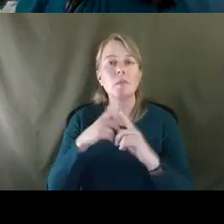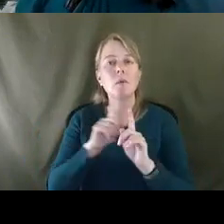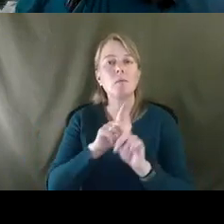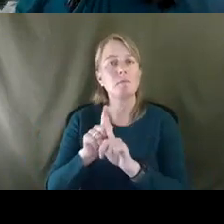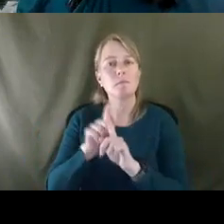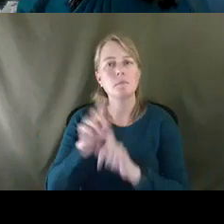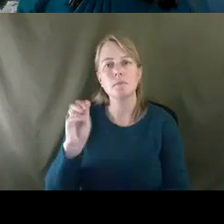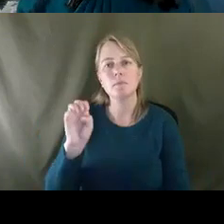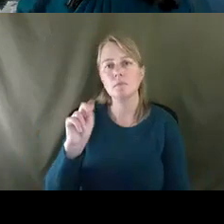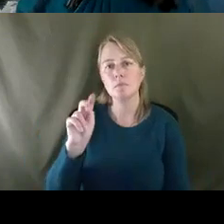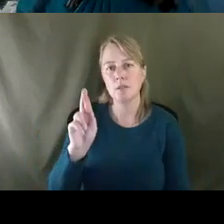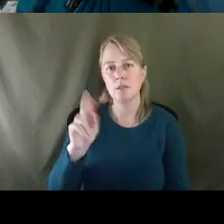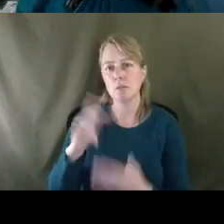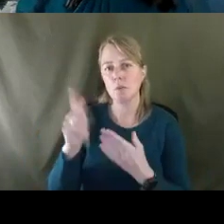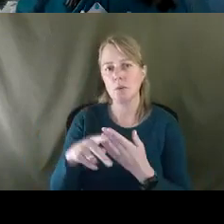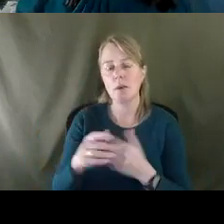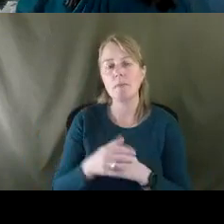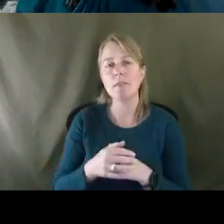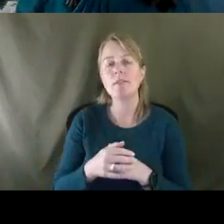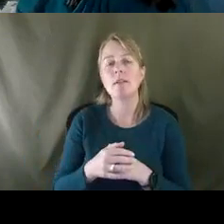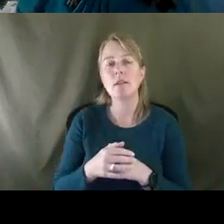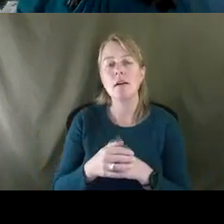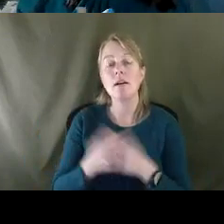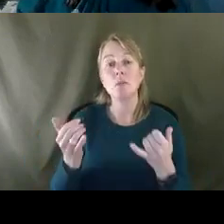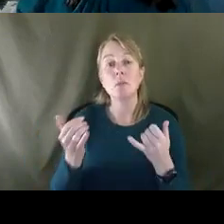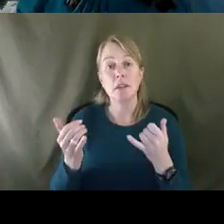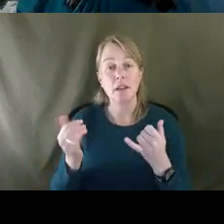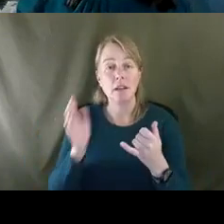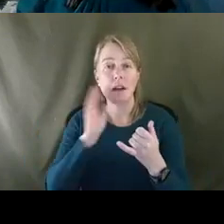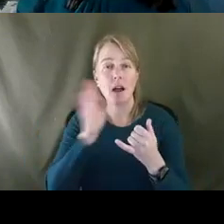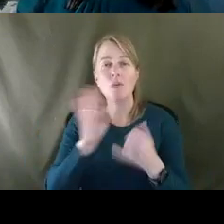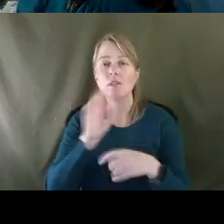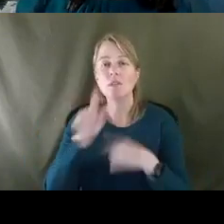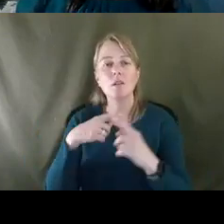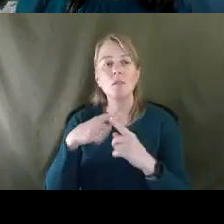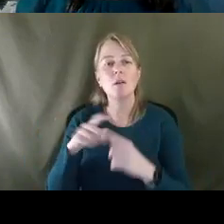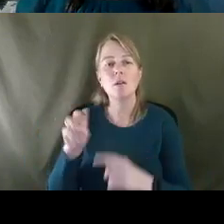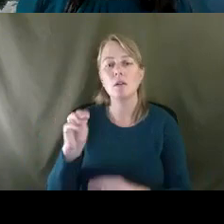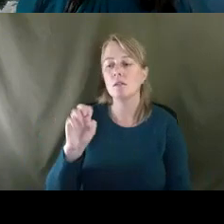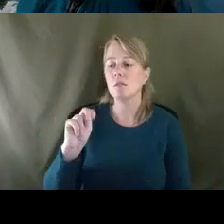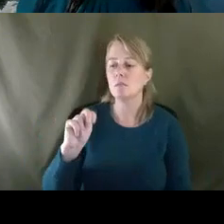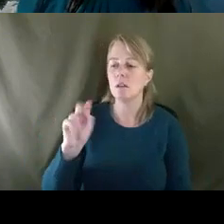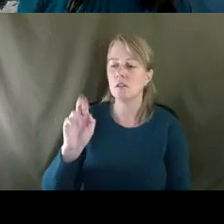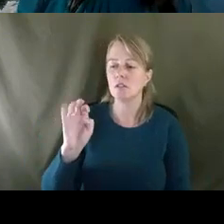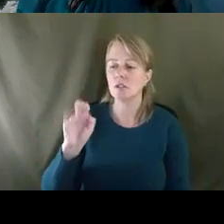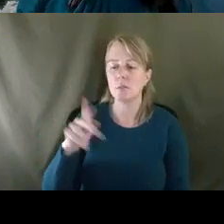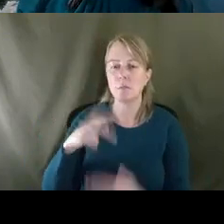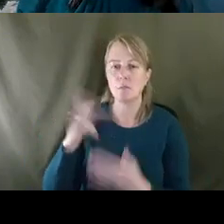programs. For today in this session, what I want you to know is that I'm going to be referring to a mentorship program as a